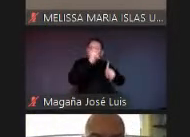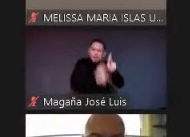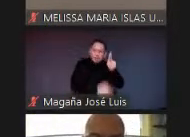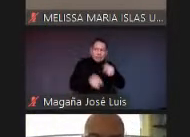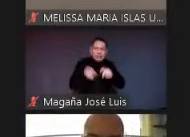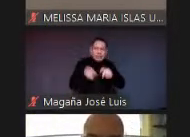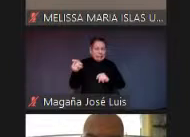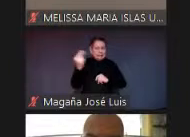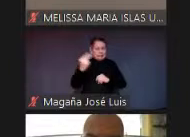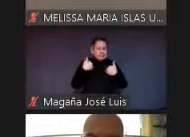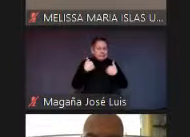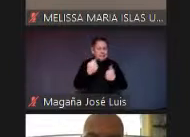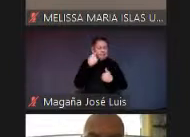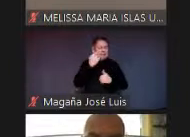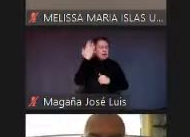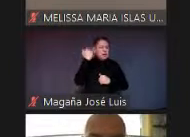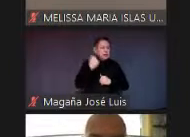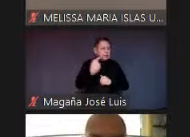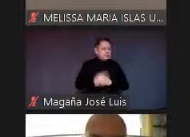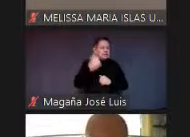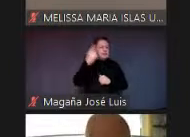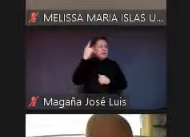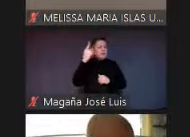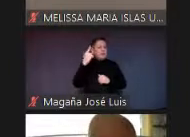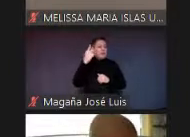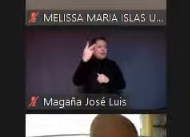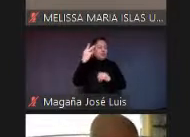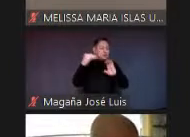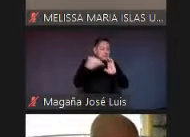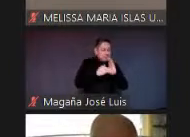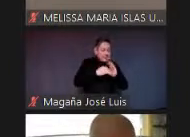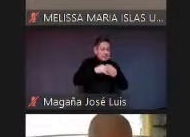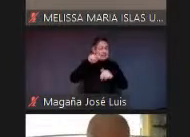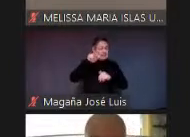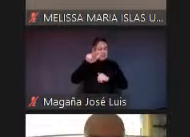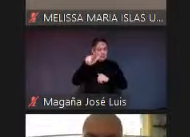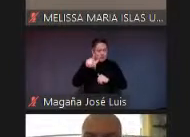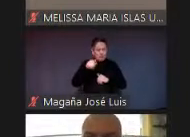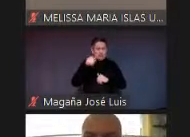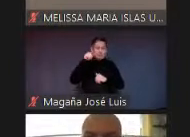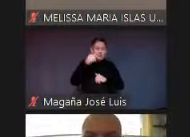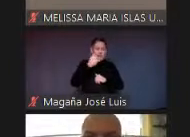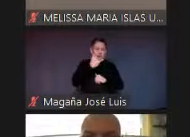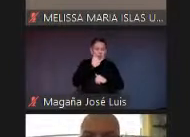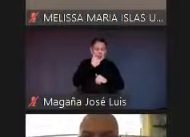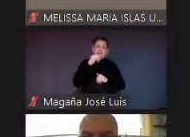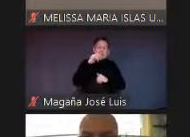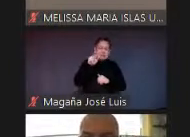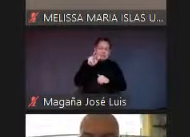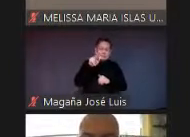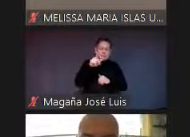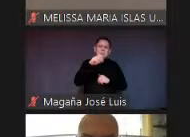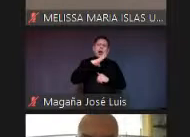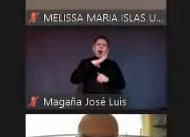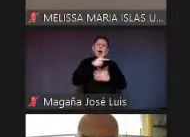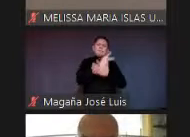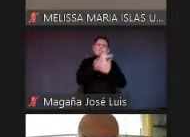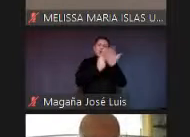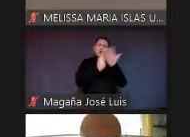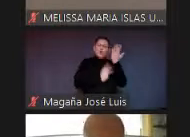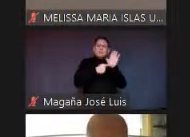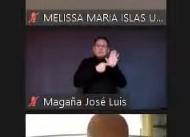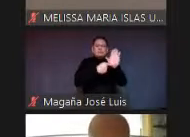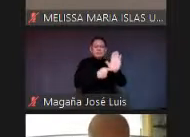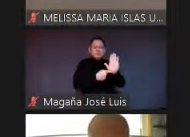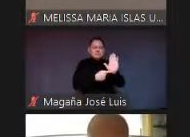In 2018, the GMC released the outcomes for graduates, and you can see here, this is where competencies are applied under